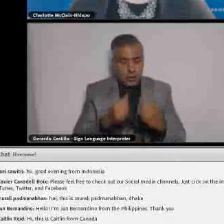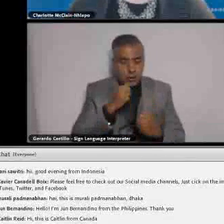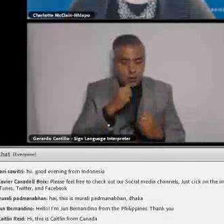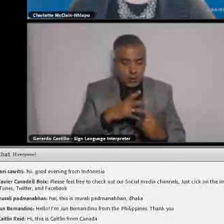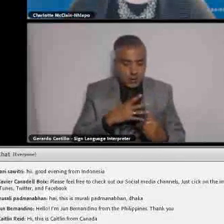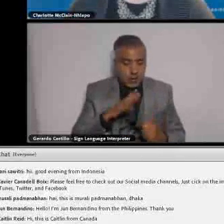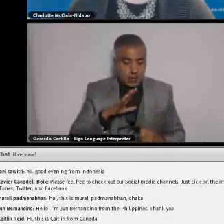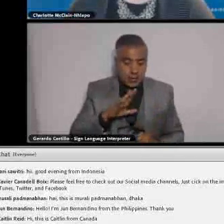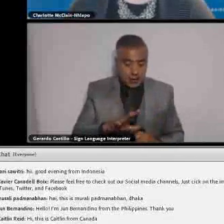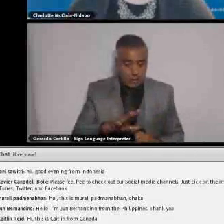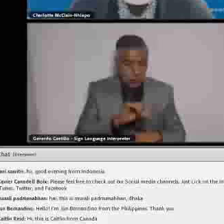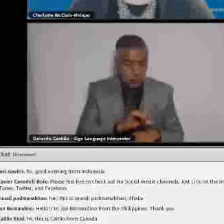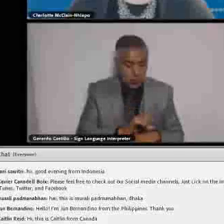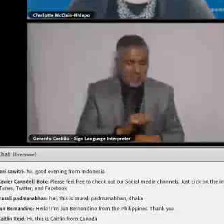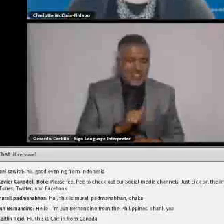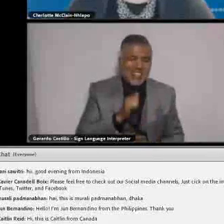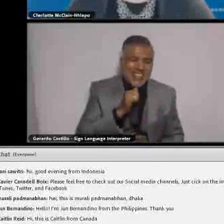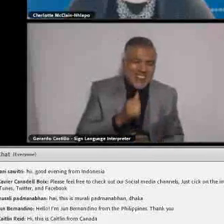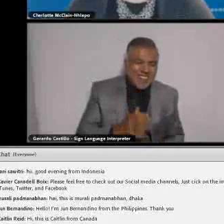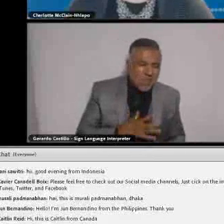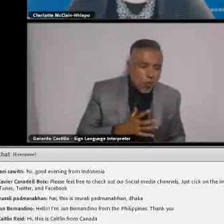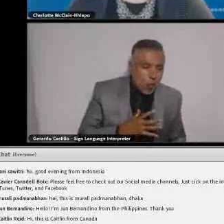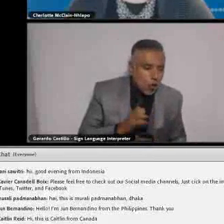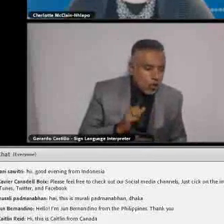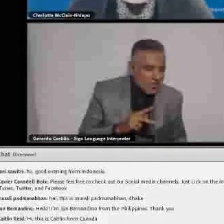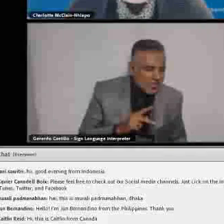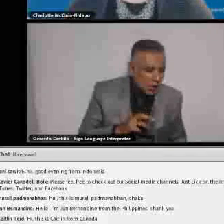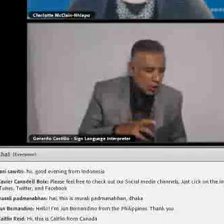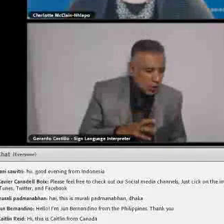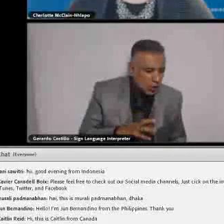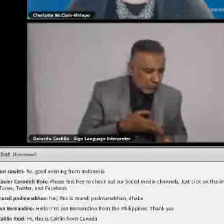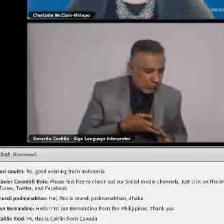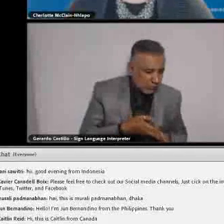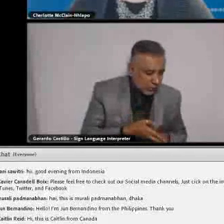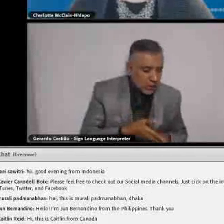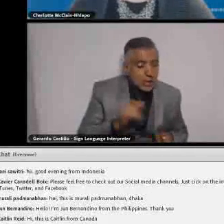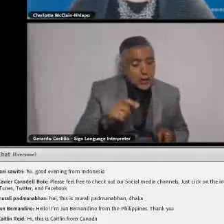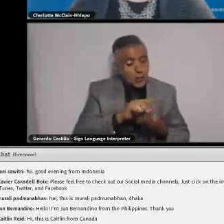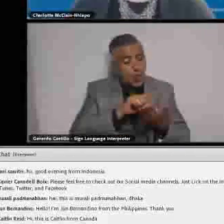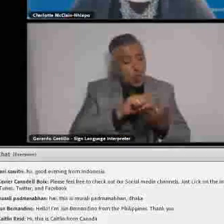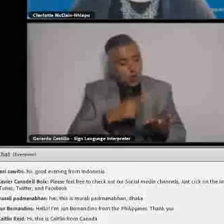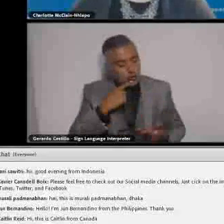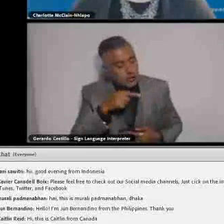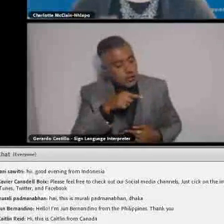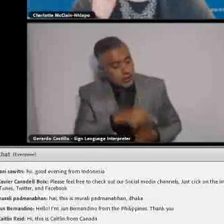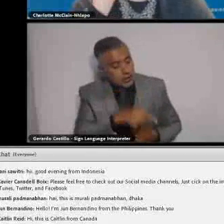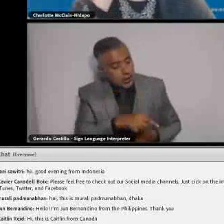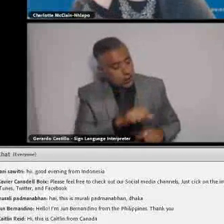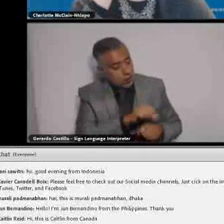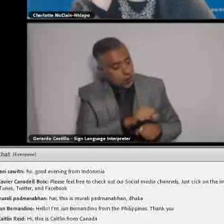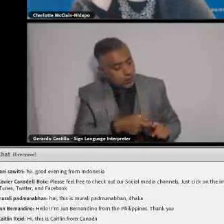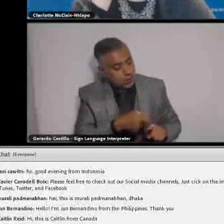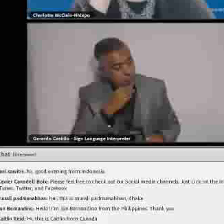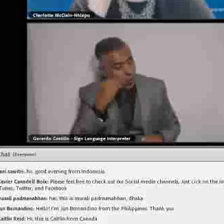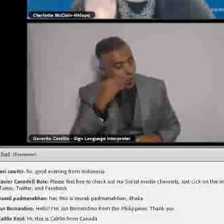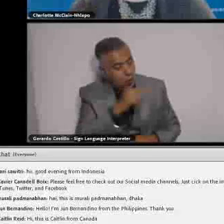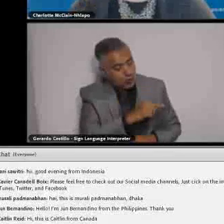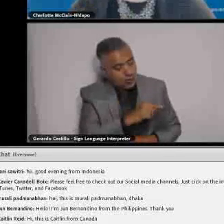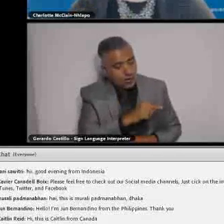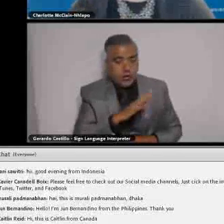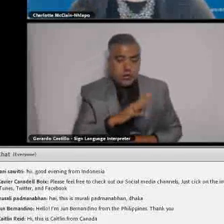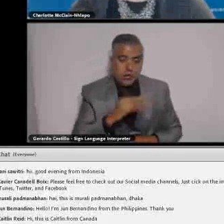work is in the informal sector. And if the losses that they have, maybe working out of their home, you count that the